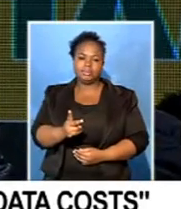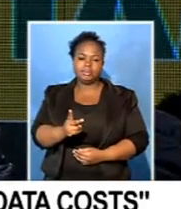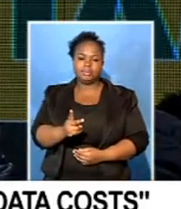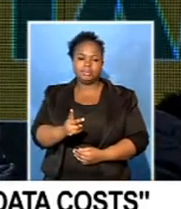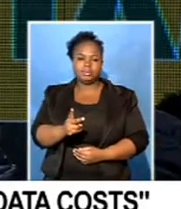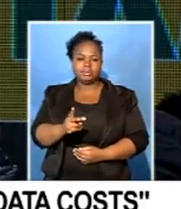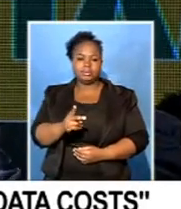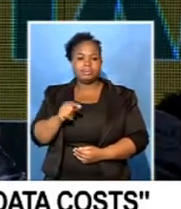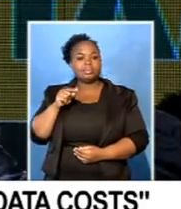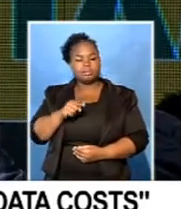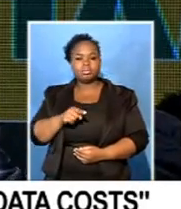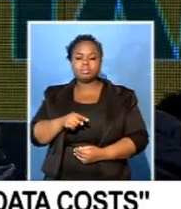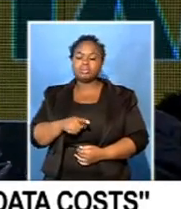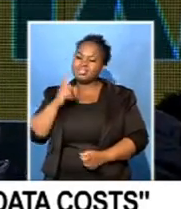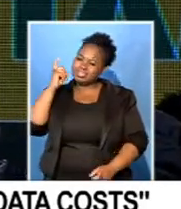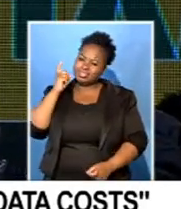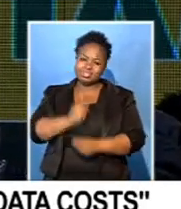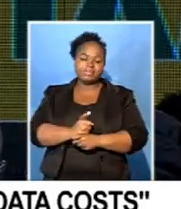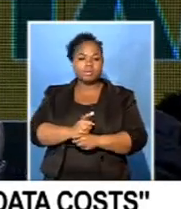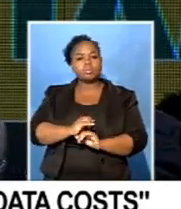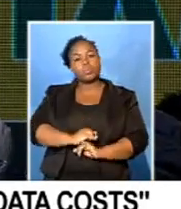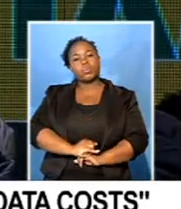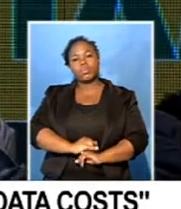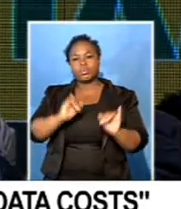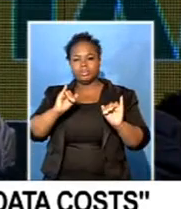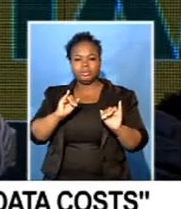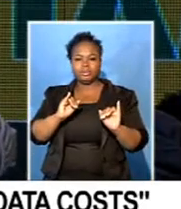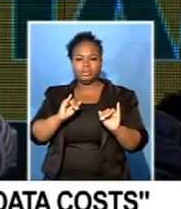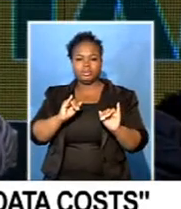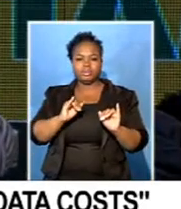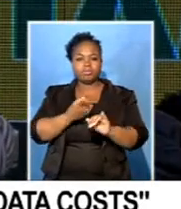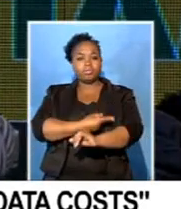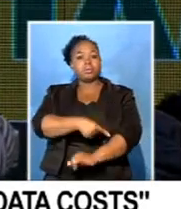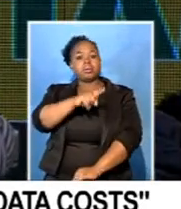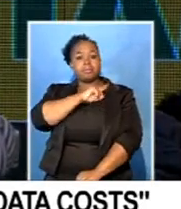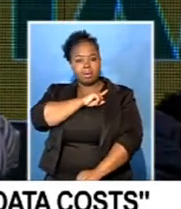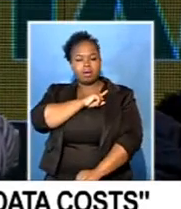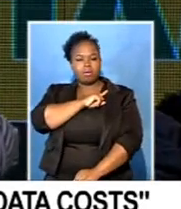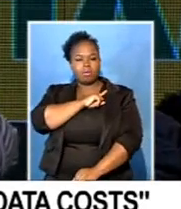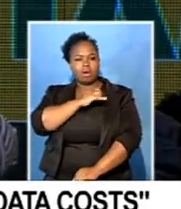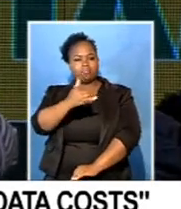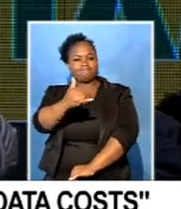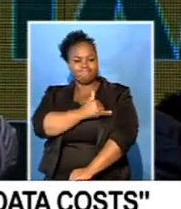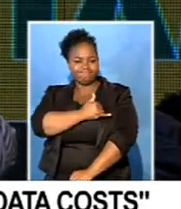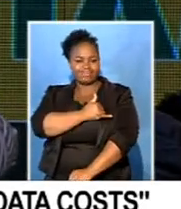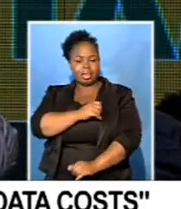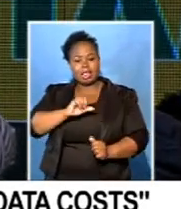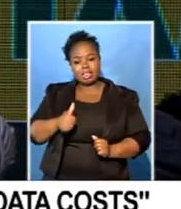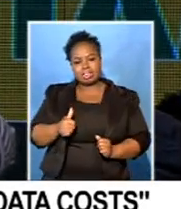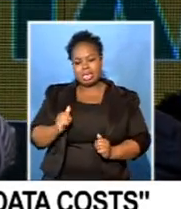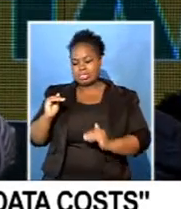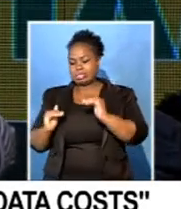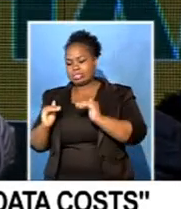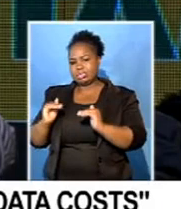is actually more difficult to keep the power than to wage